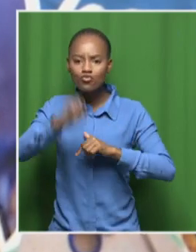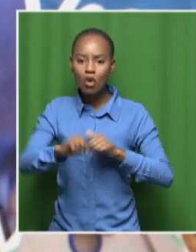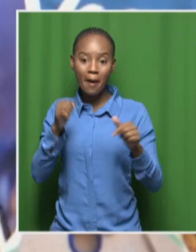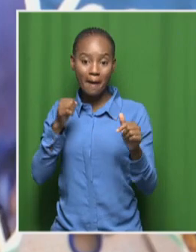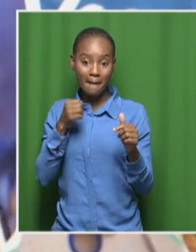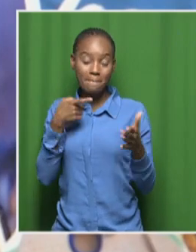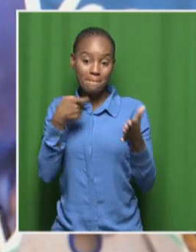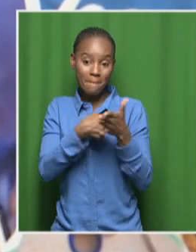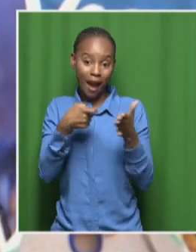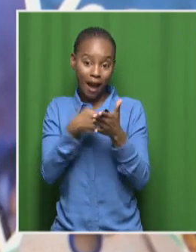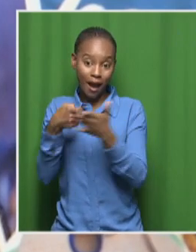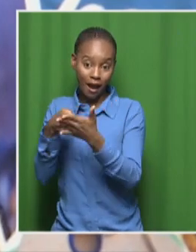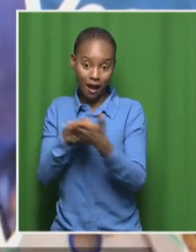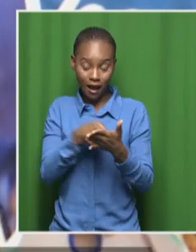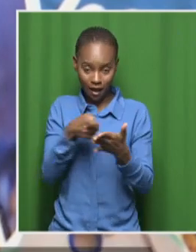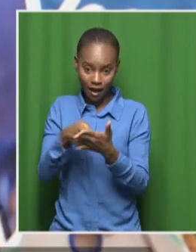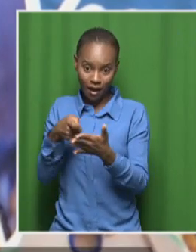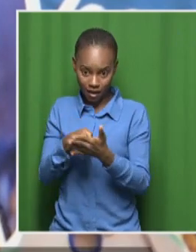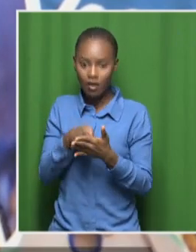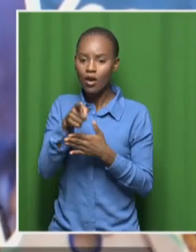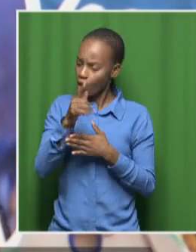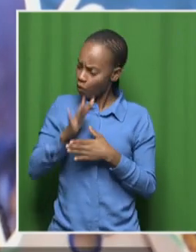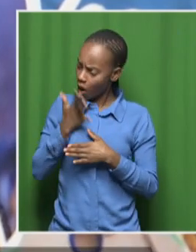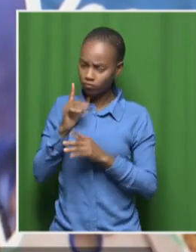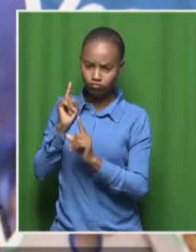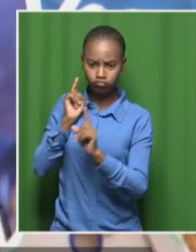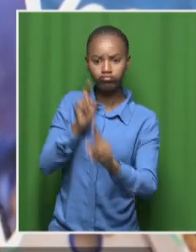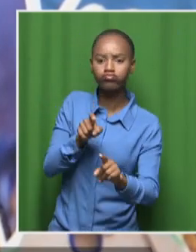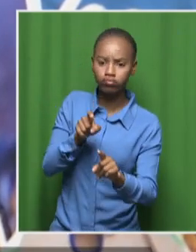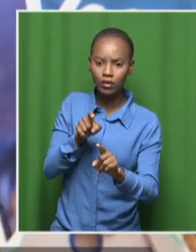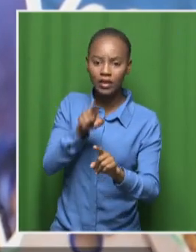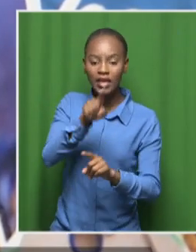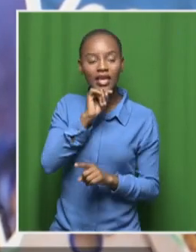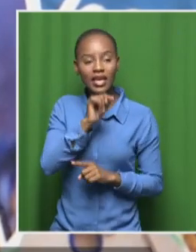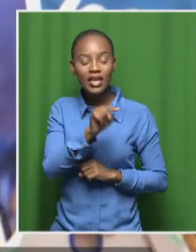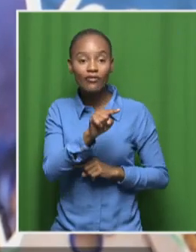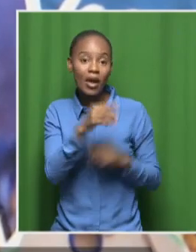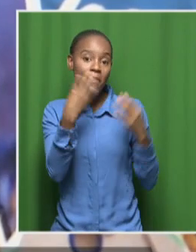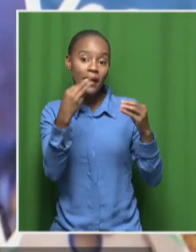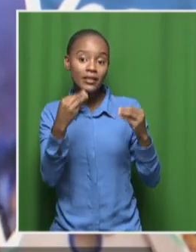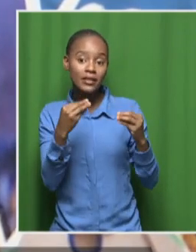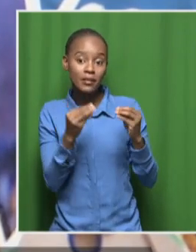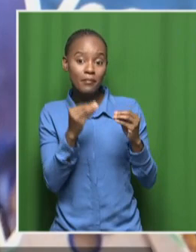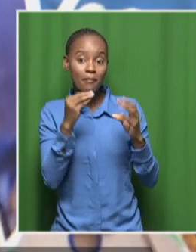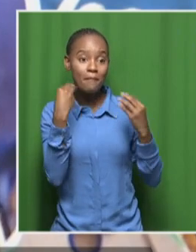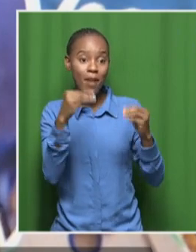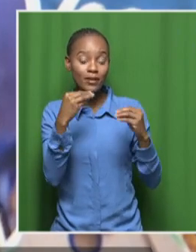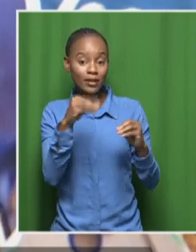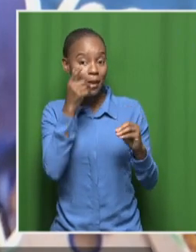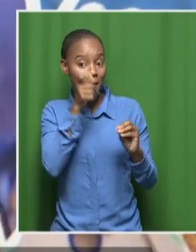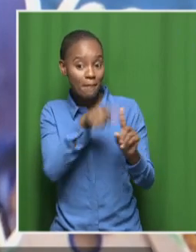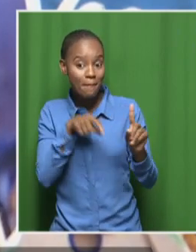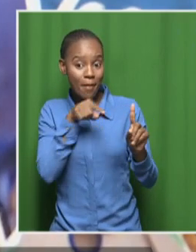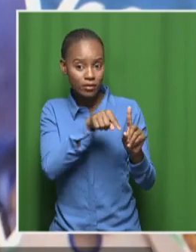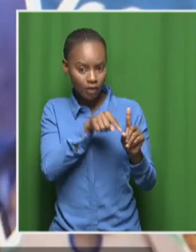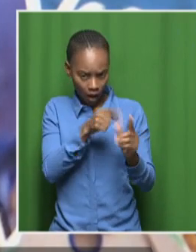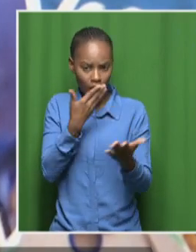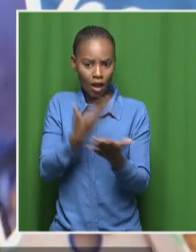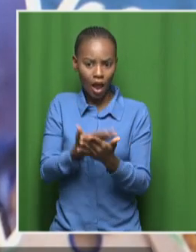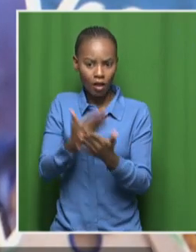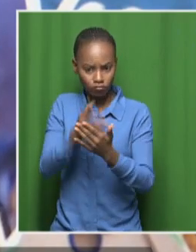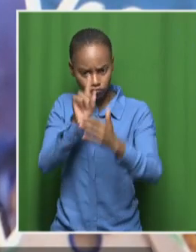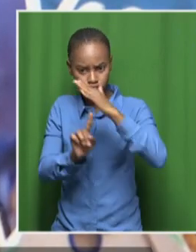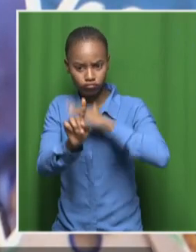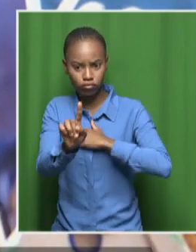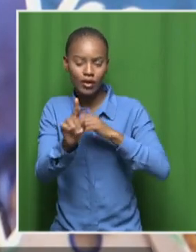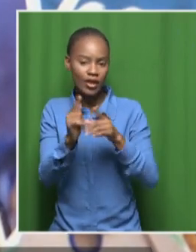to come in and find products. But even if you're not a buyer that we're able to get to and schedule an appointment for with some of the exhibitors,